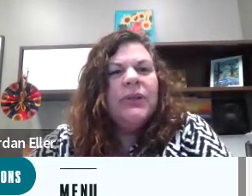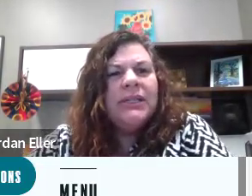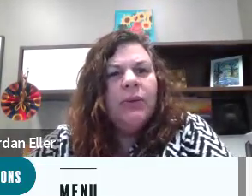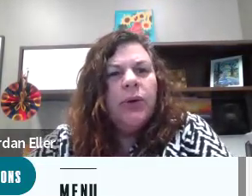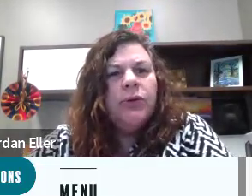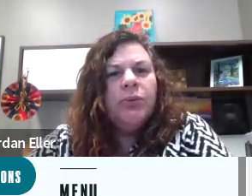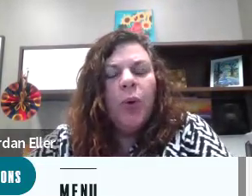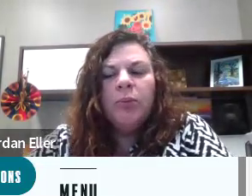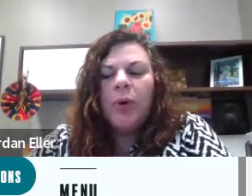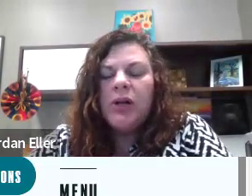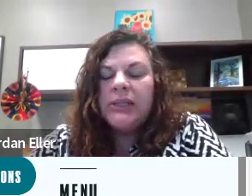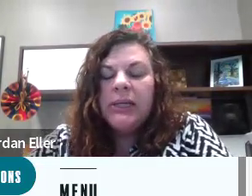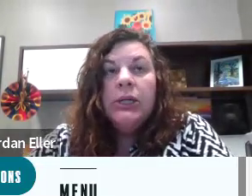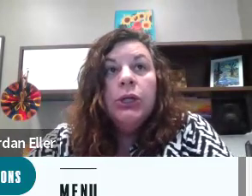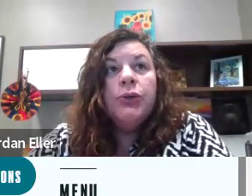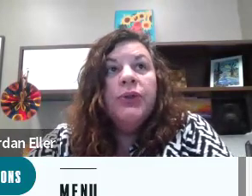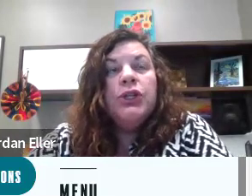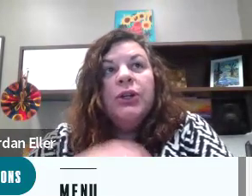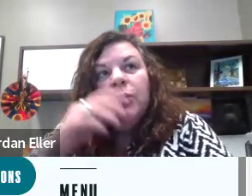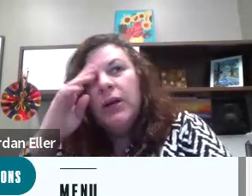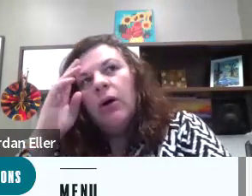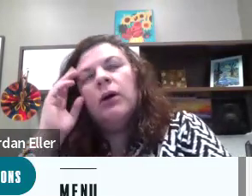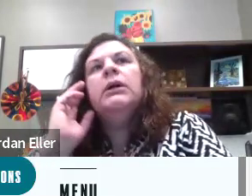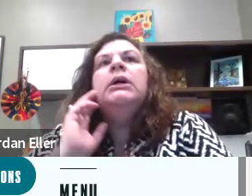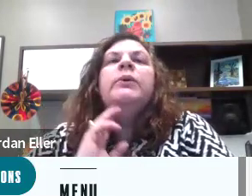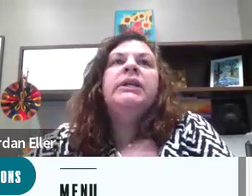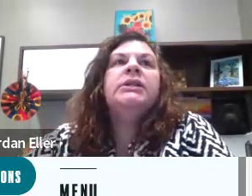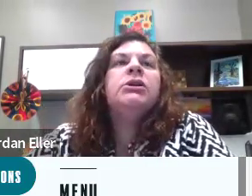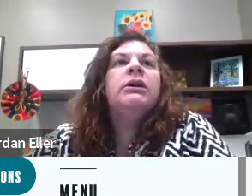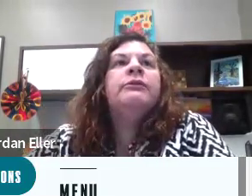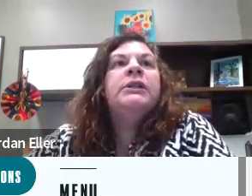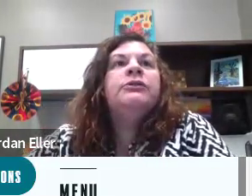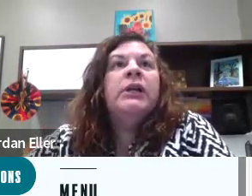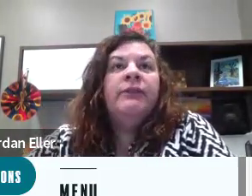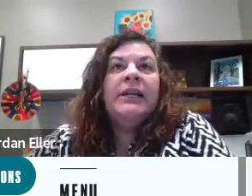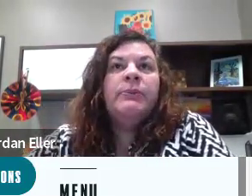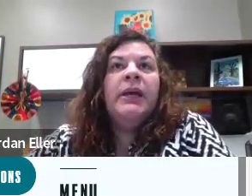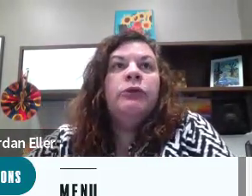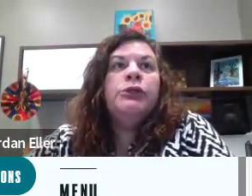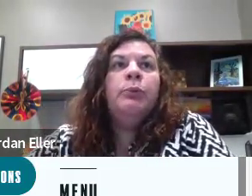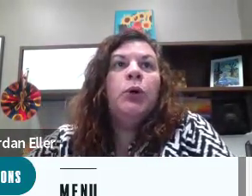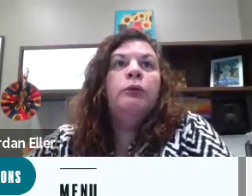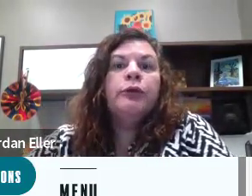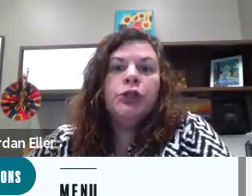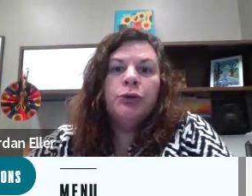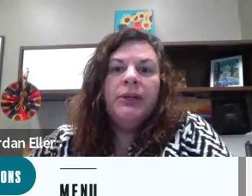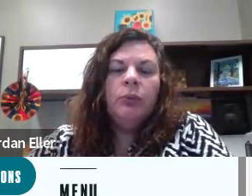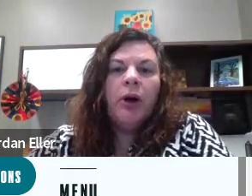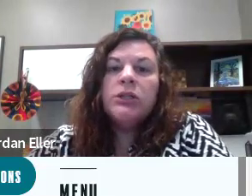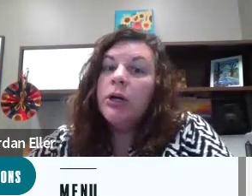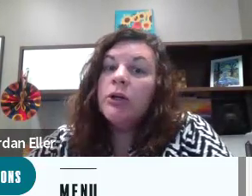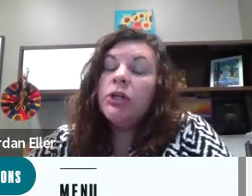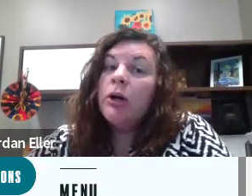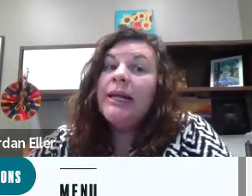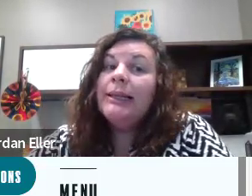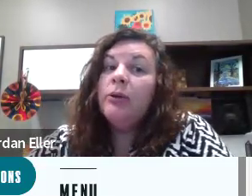we have to really see what are those important projects. So this year we did get startup funds for an advanced behavioral support home for children.